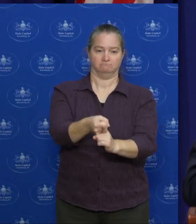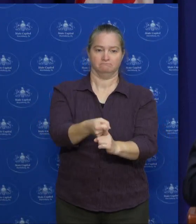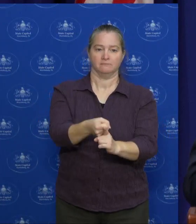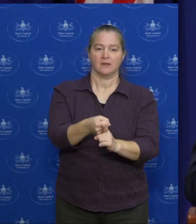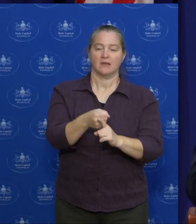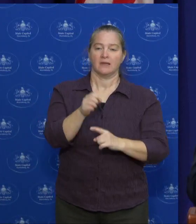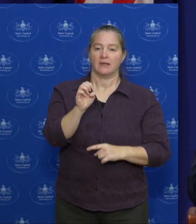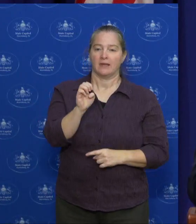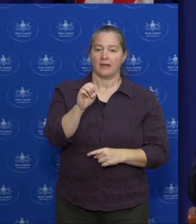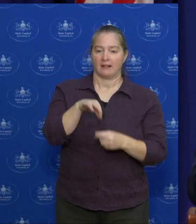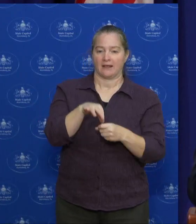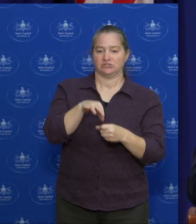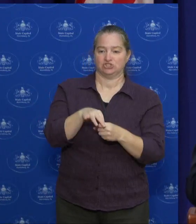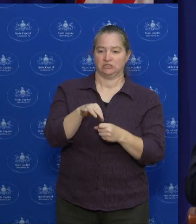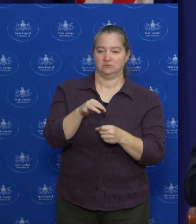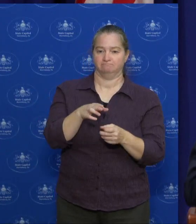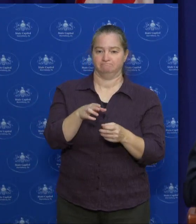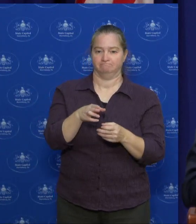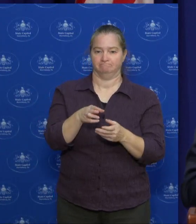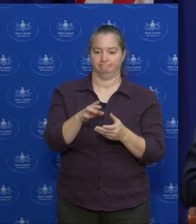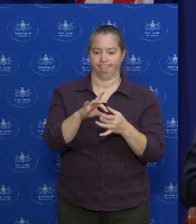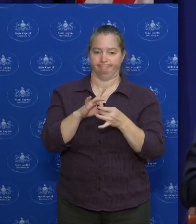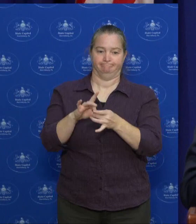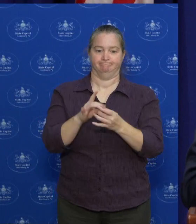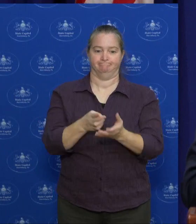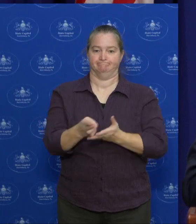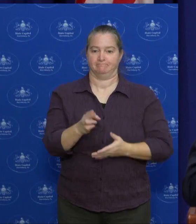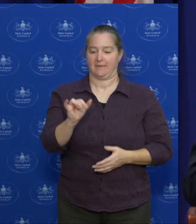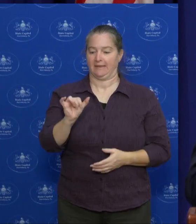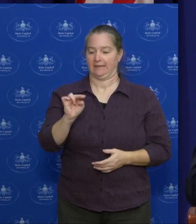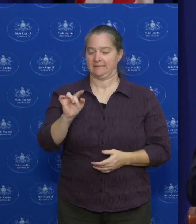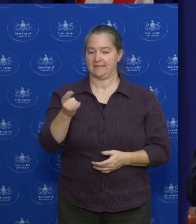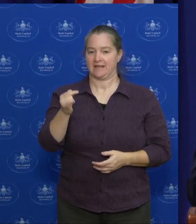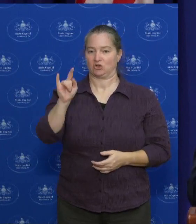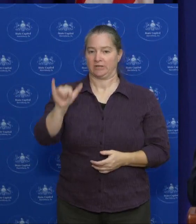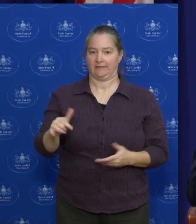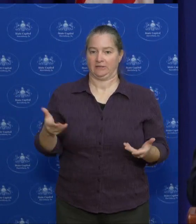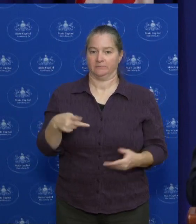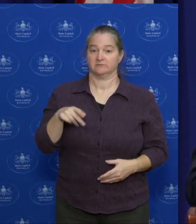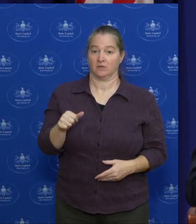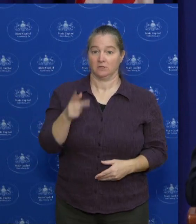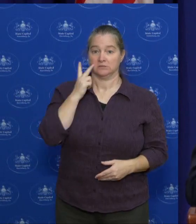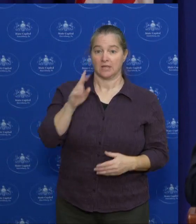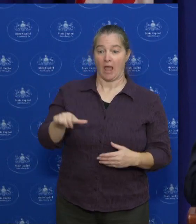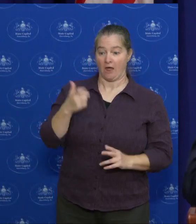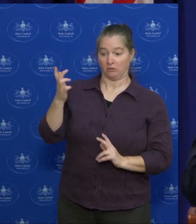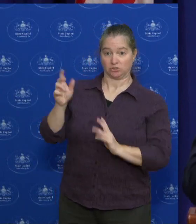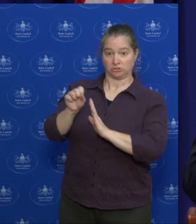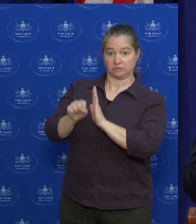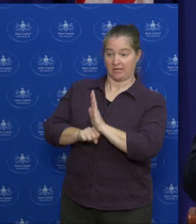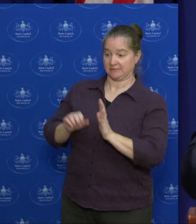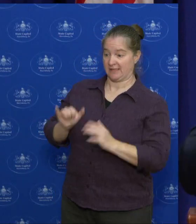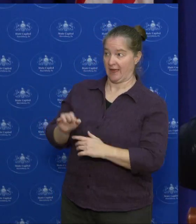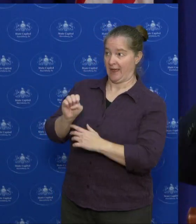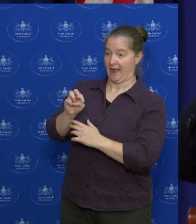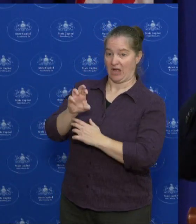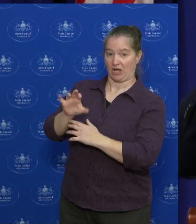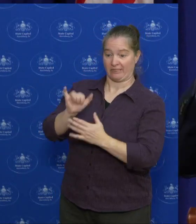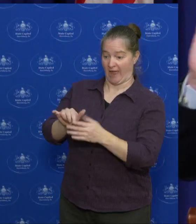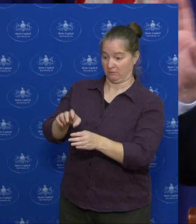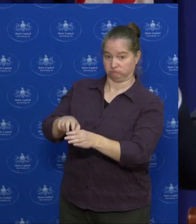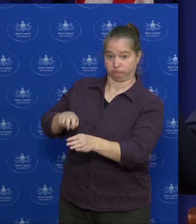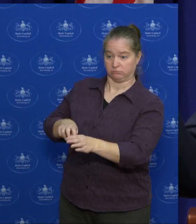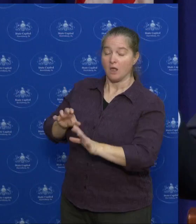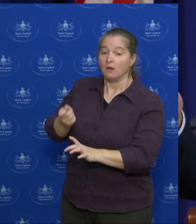integrity in Pennsylvania. As you've seen with the other states that have withdrawn from ERIC, and again, ERIC is